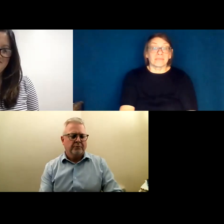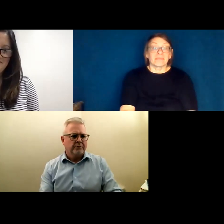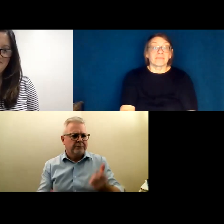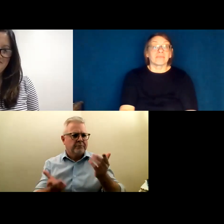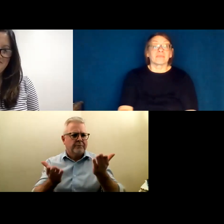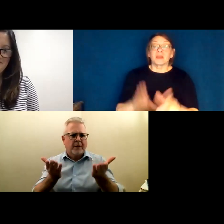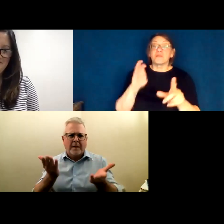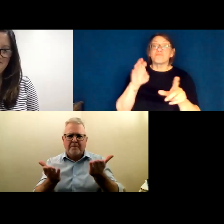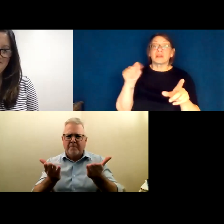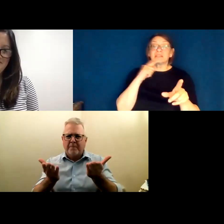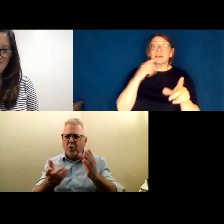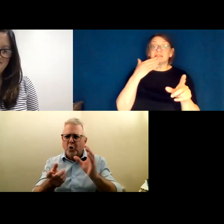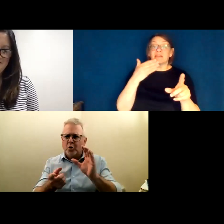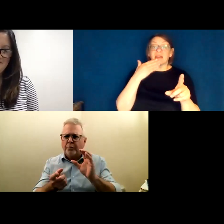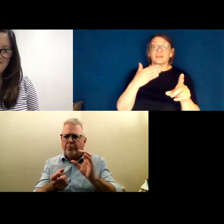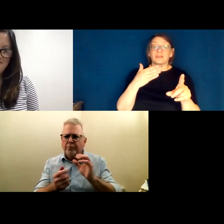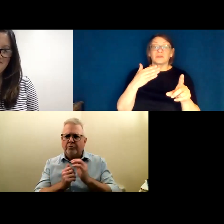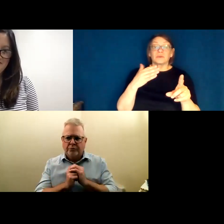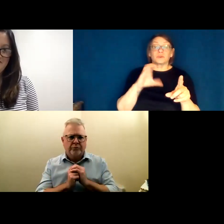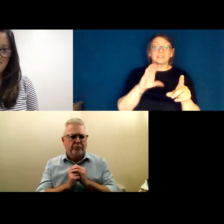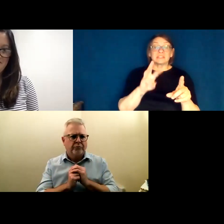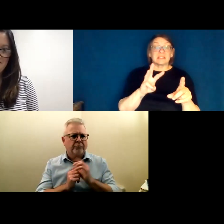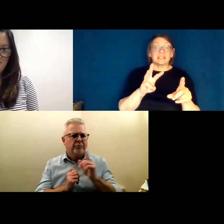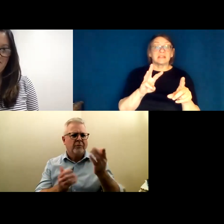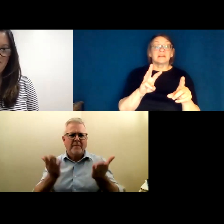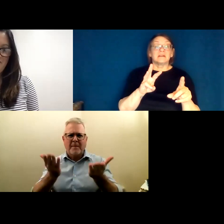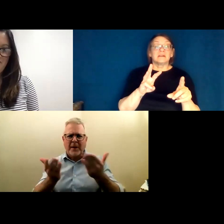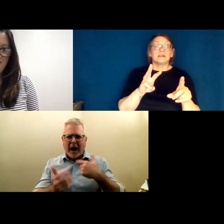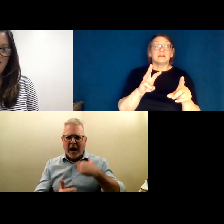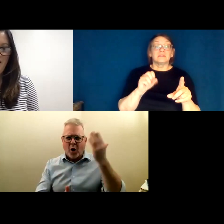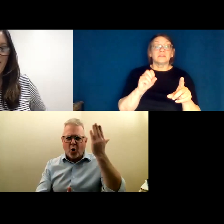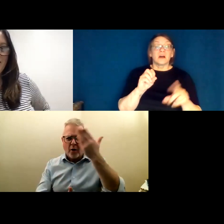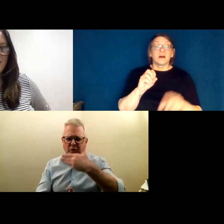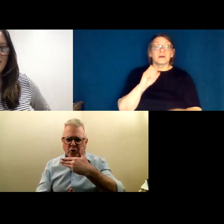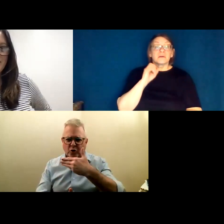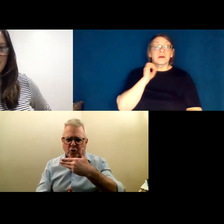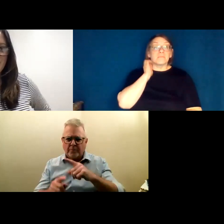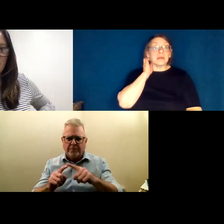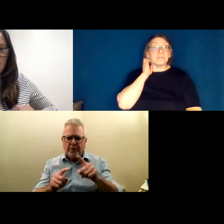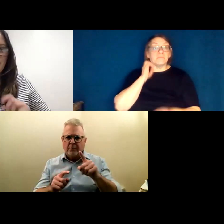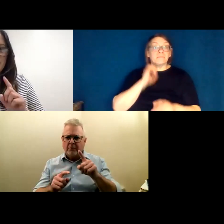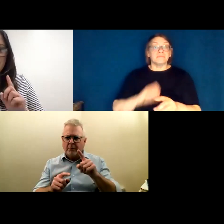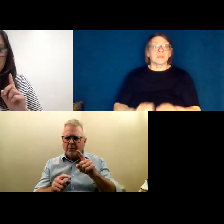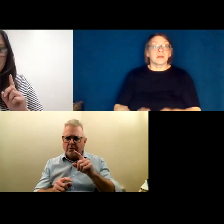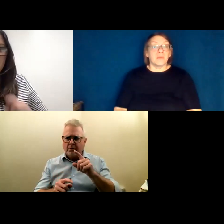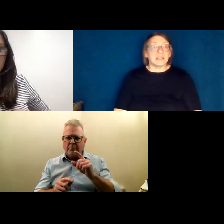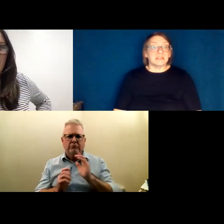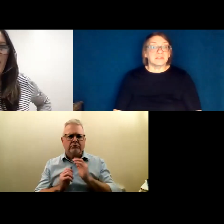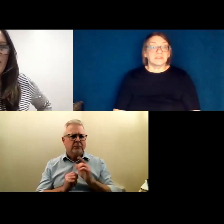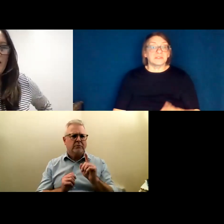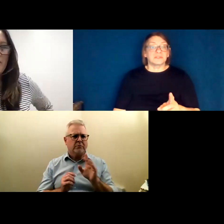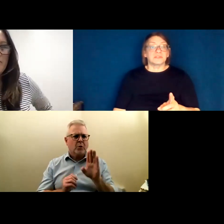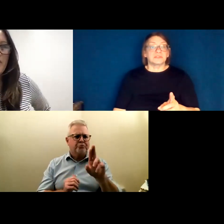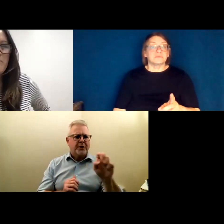Thank you, Alex, and thank you, Christine. So the no cost extension were approved to how long? Mike